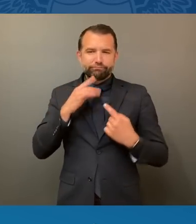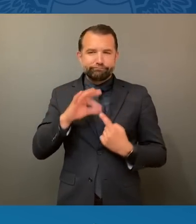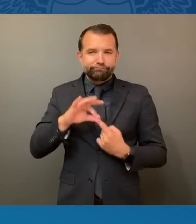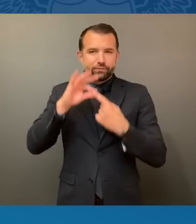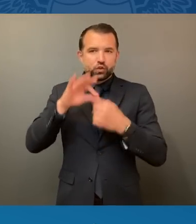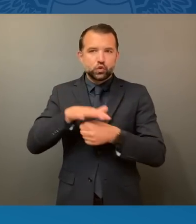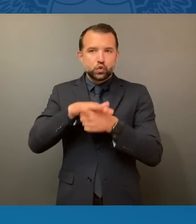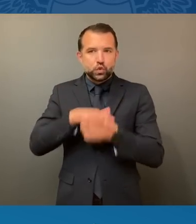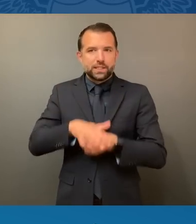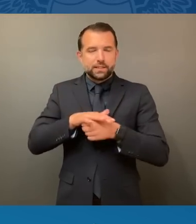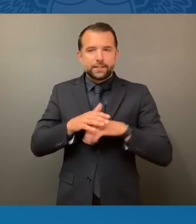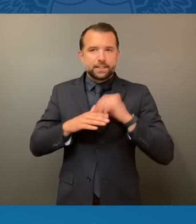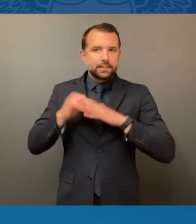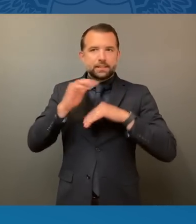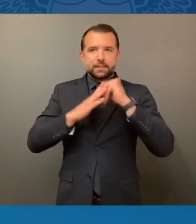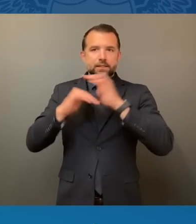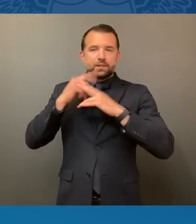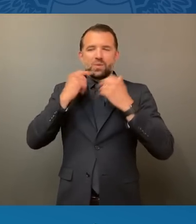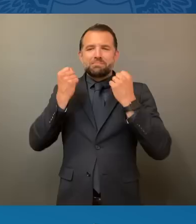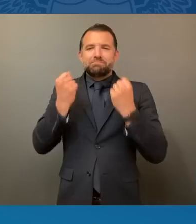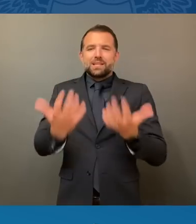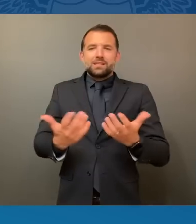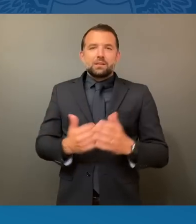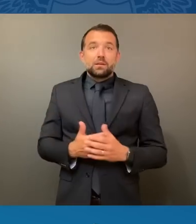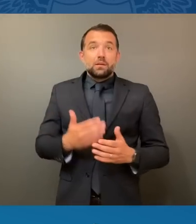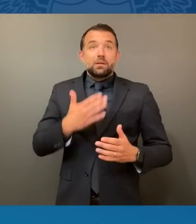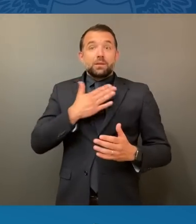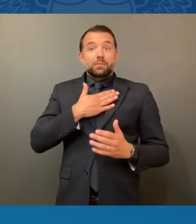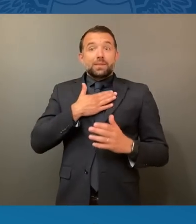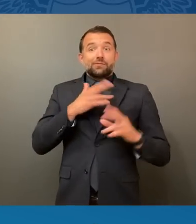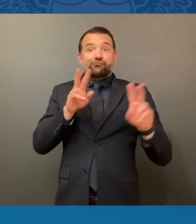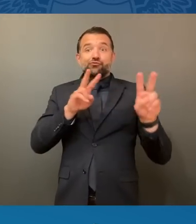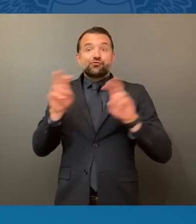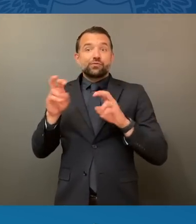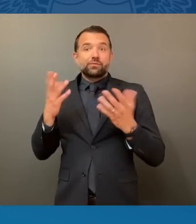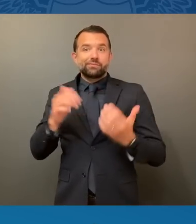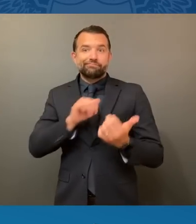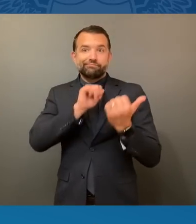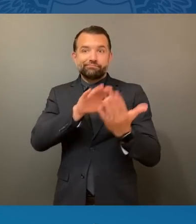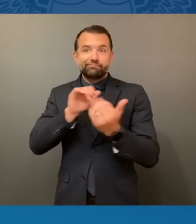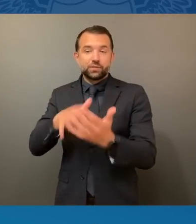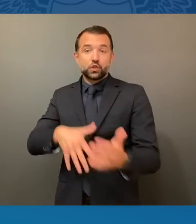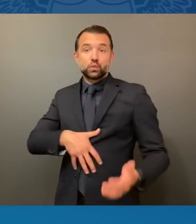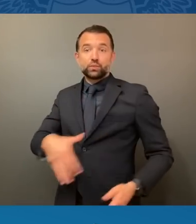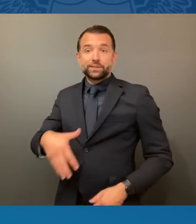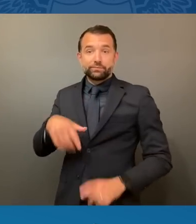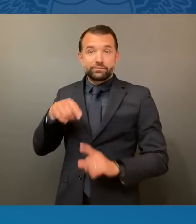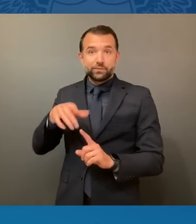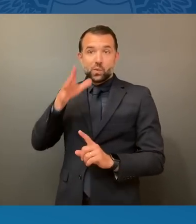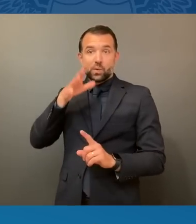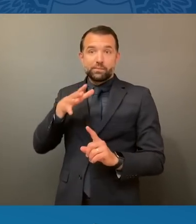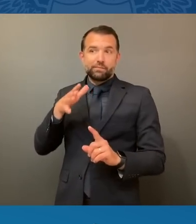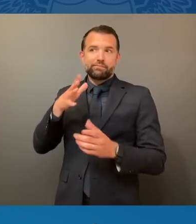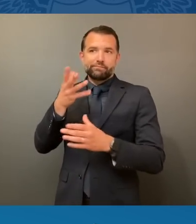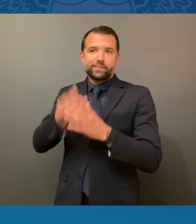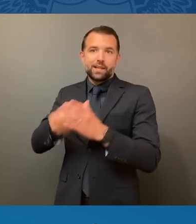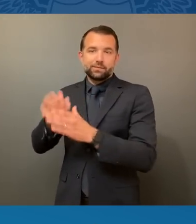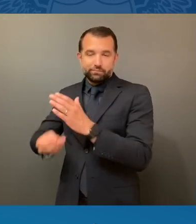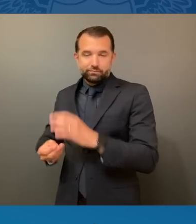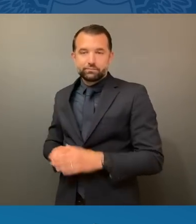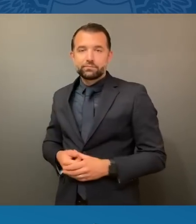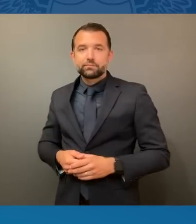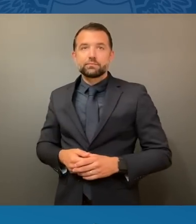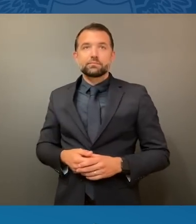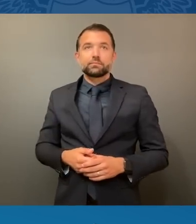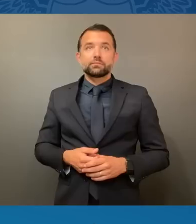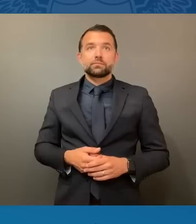one of the issues that I have been addressing then as a subset of my focus on maternal mortality has been the need to get